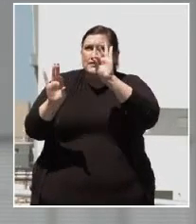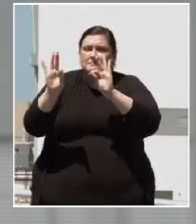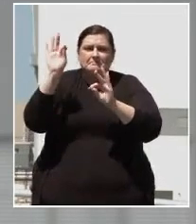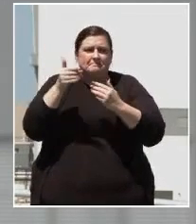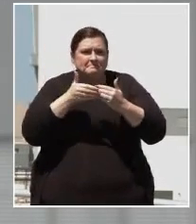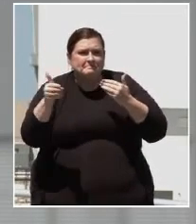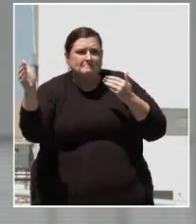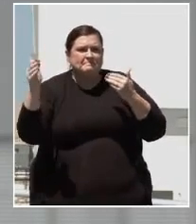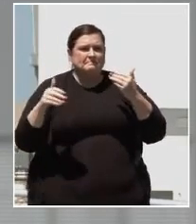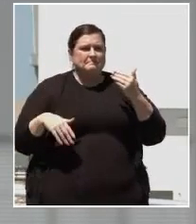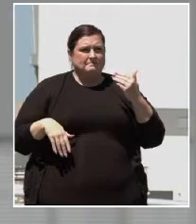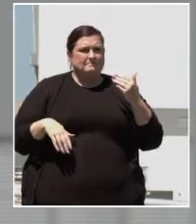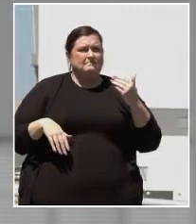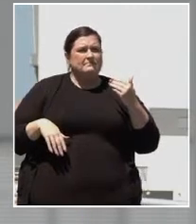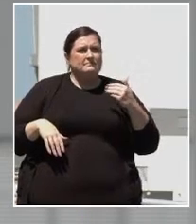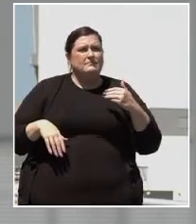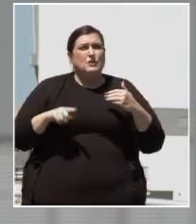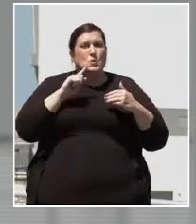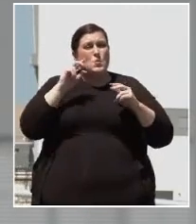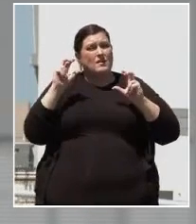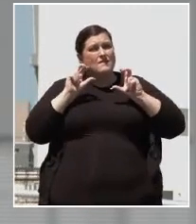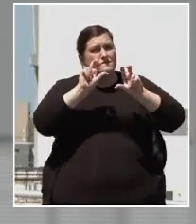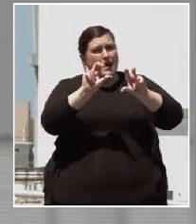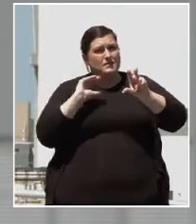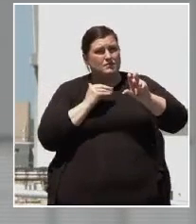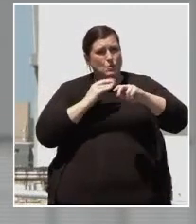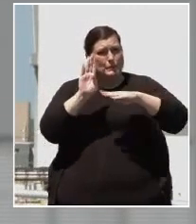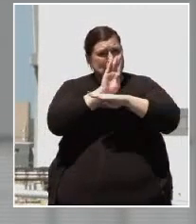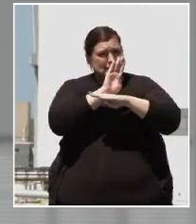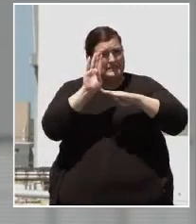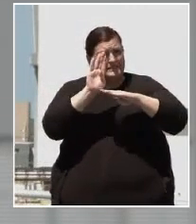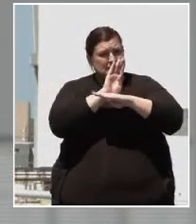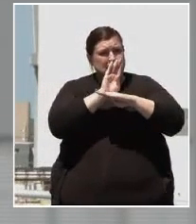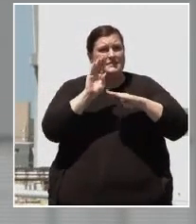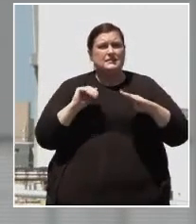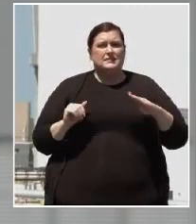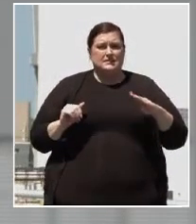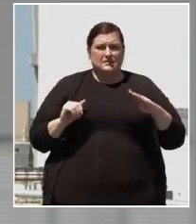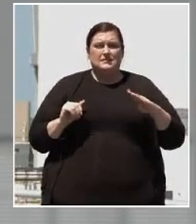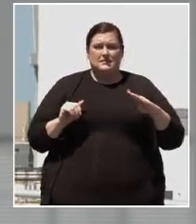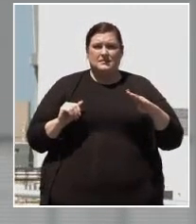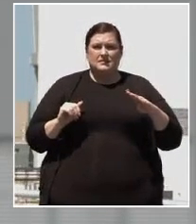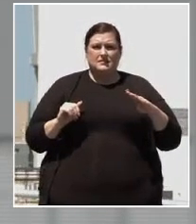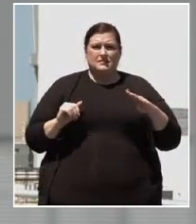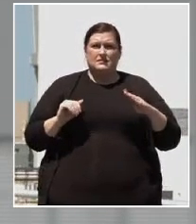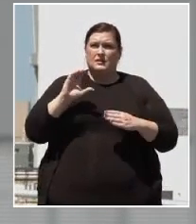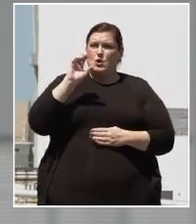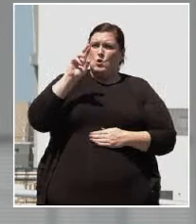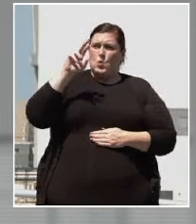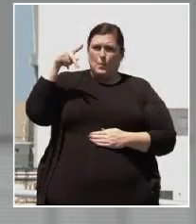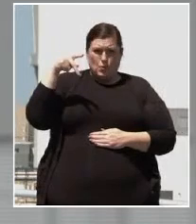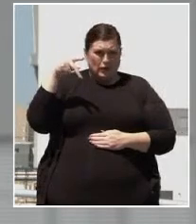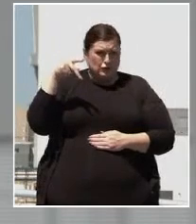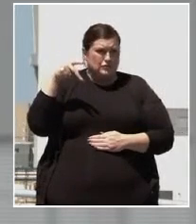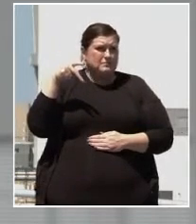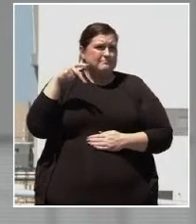Discovery it's an investment in the business and the corporations